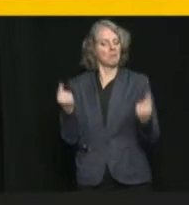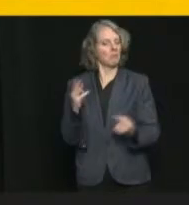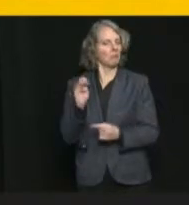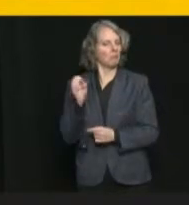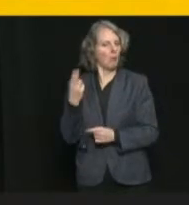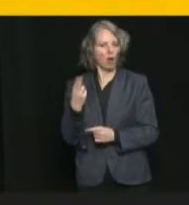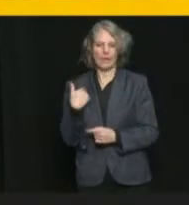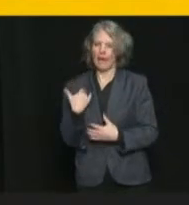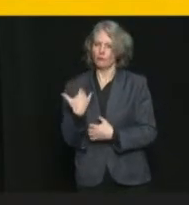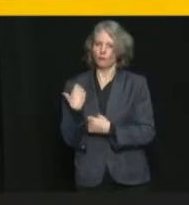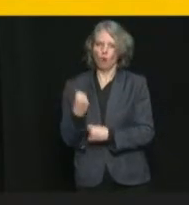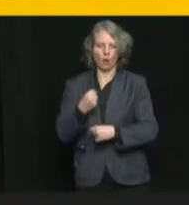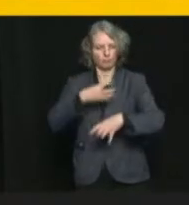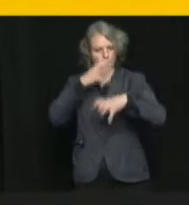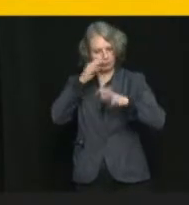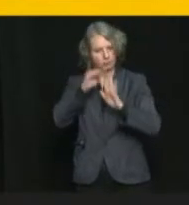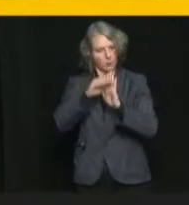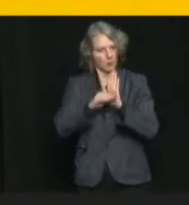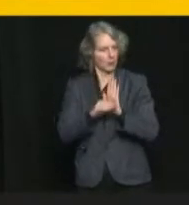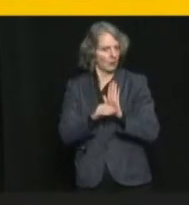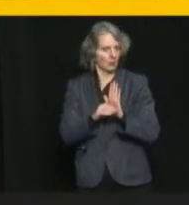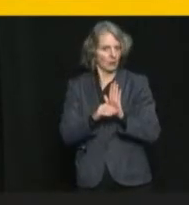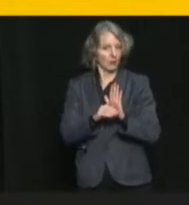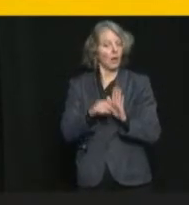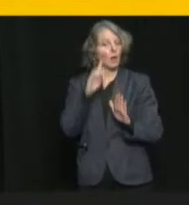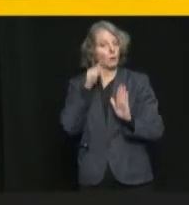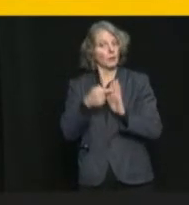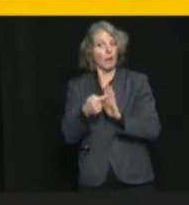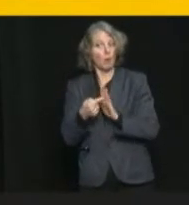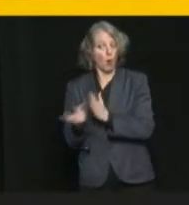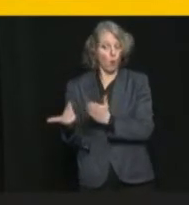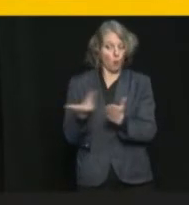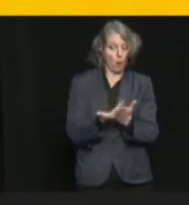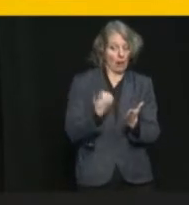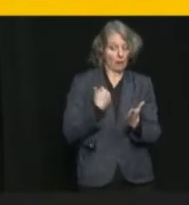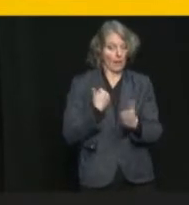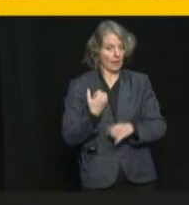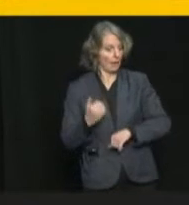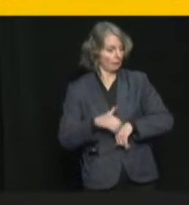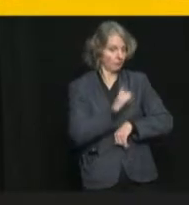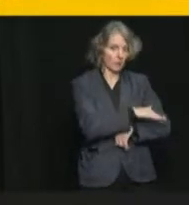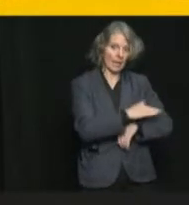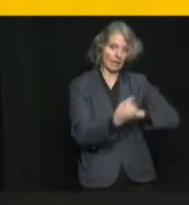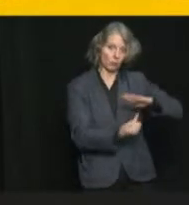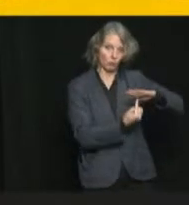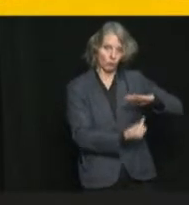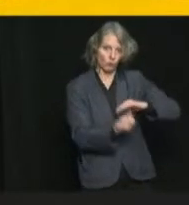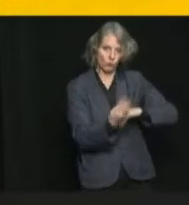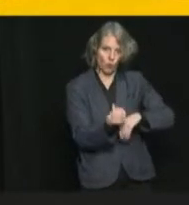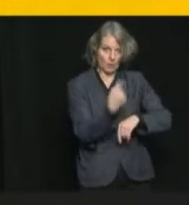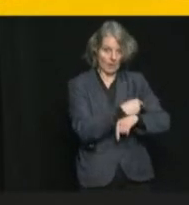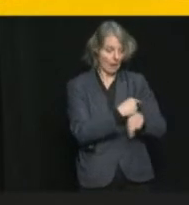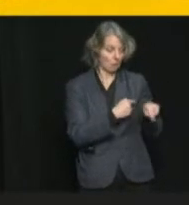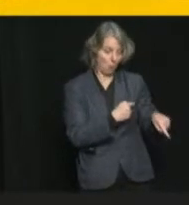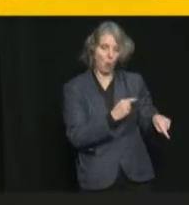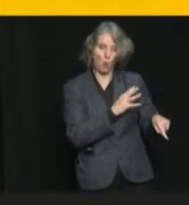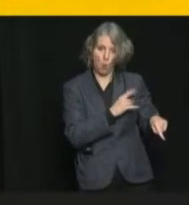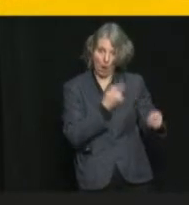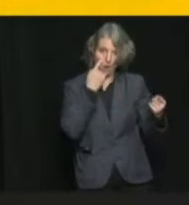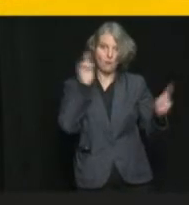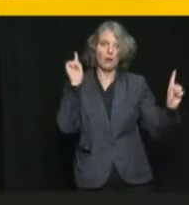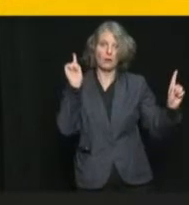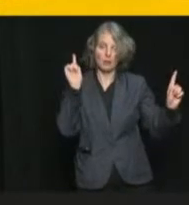beginning, there's the mandatory quarantine that has been very effective in